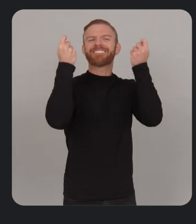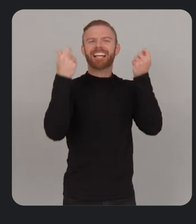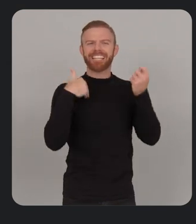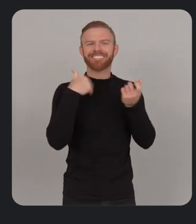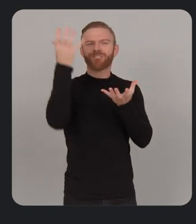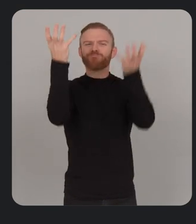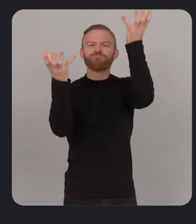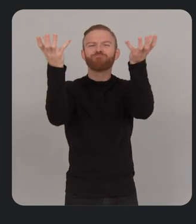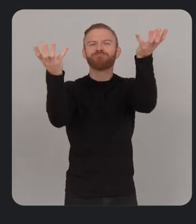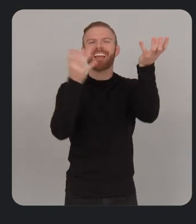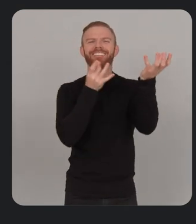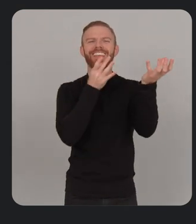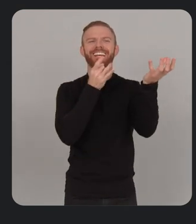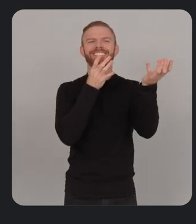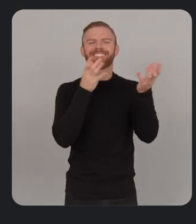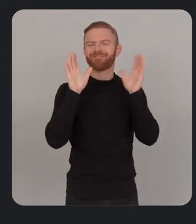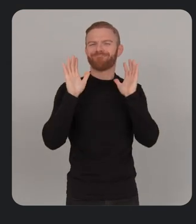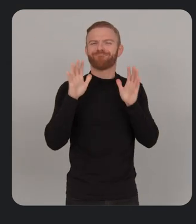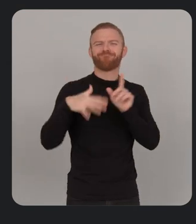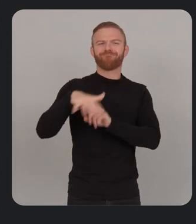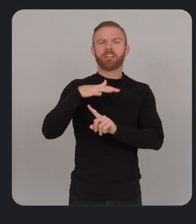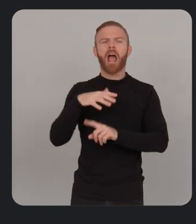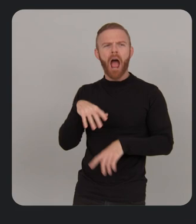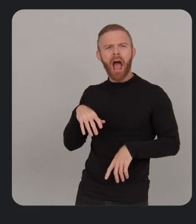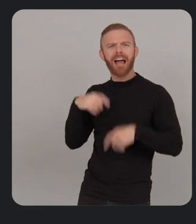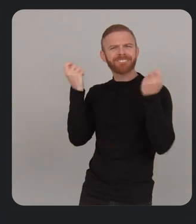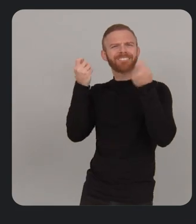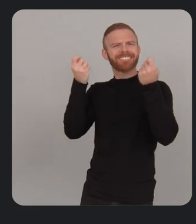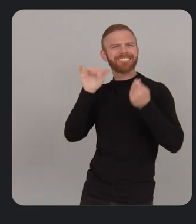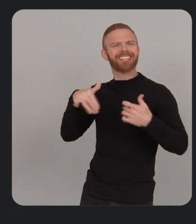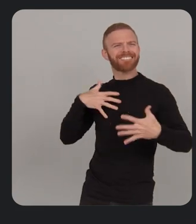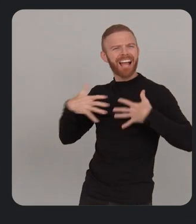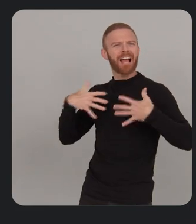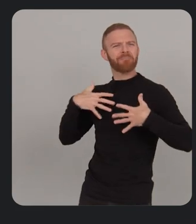lights create a wonderful atmosphere. Oh yeah, festive. I mean, that's a vibe.